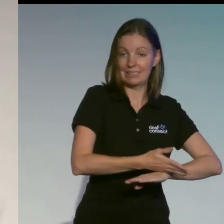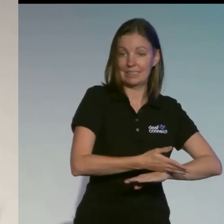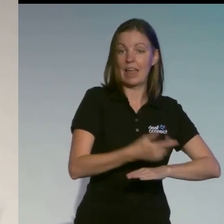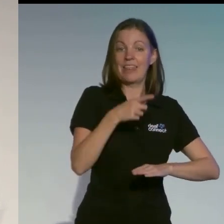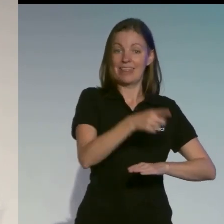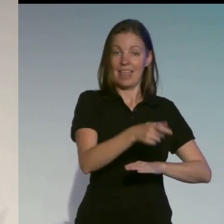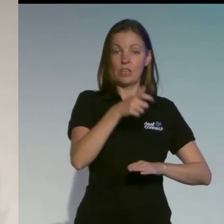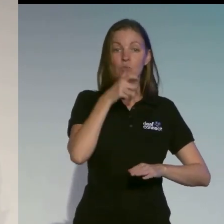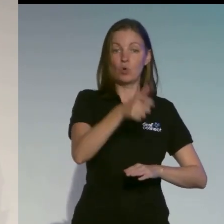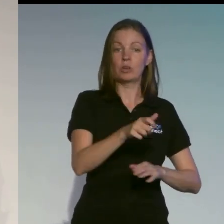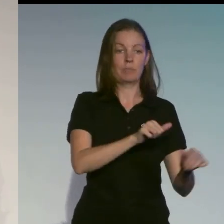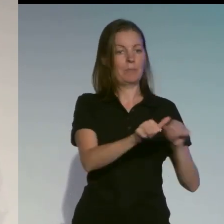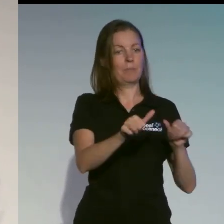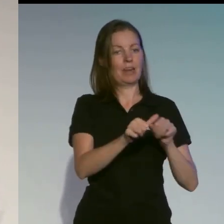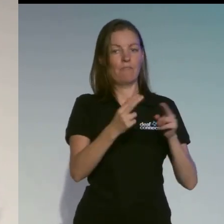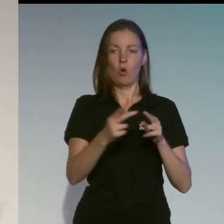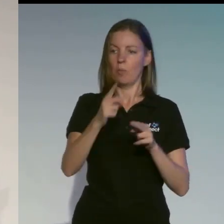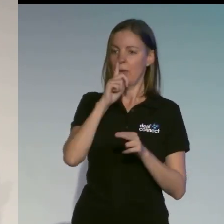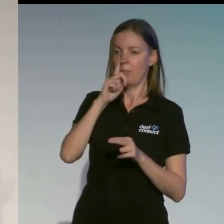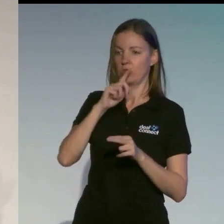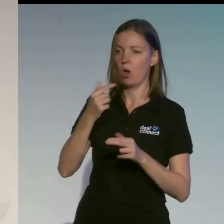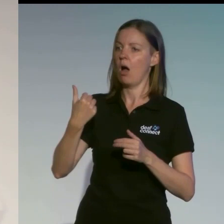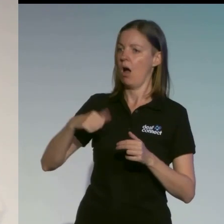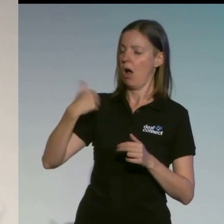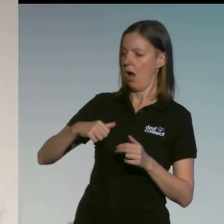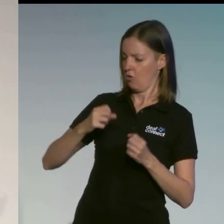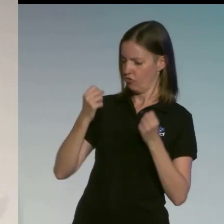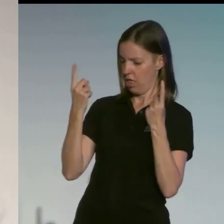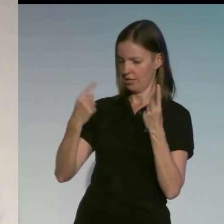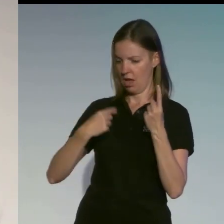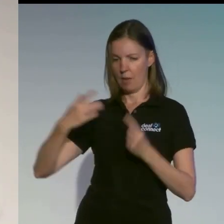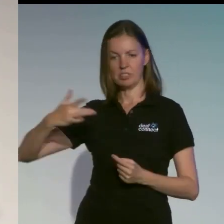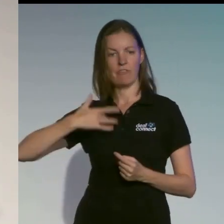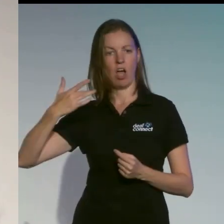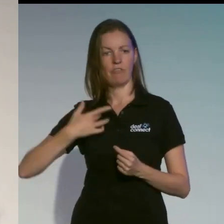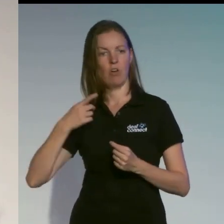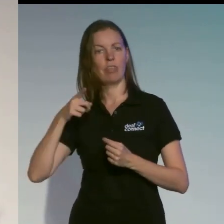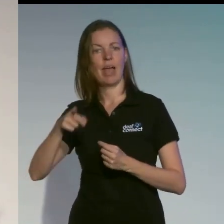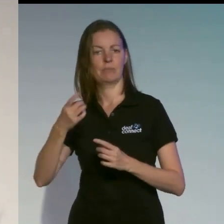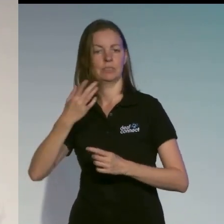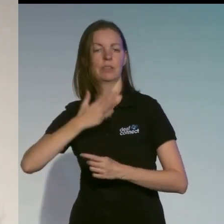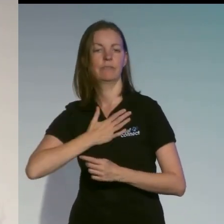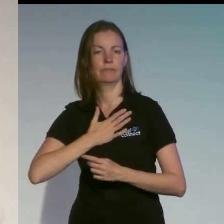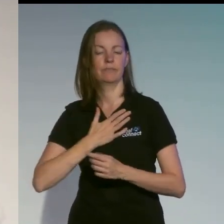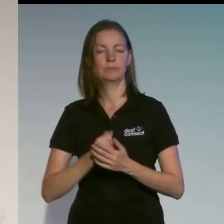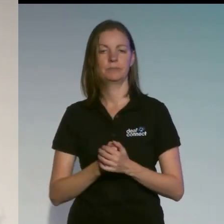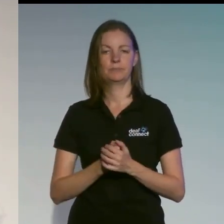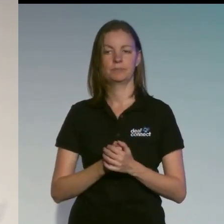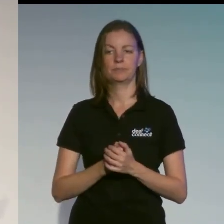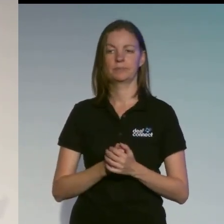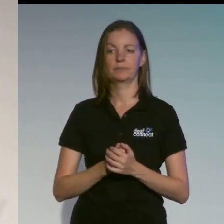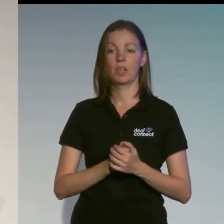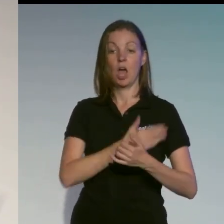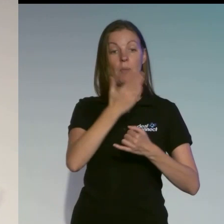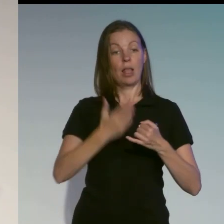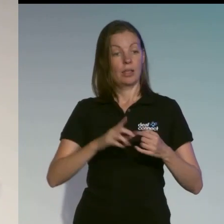in the community to self-identify as survivors and seek informed help, which is the most important aspect. And my last point, before